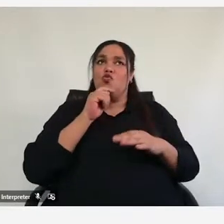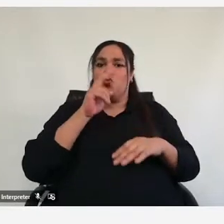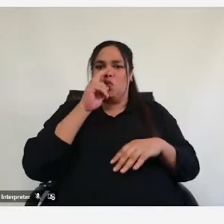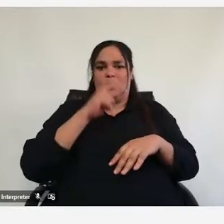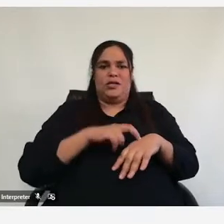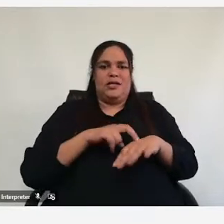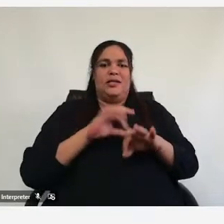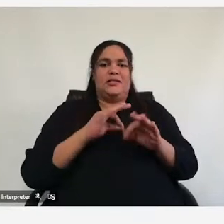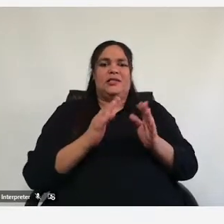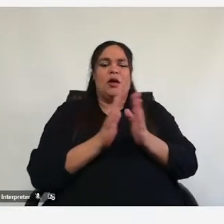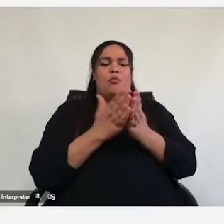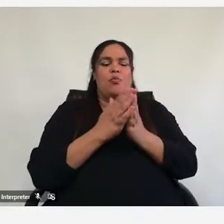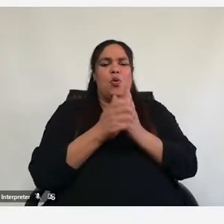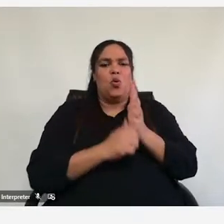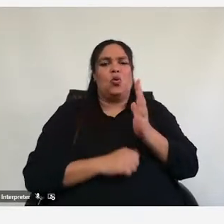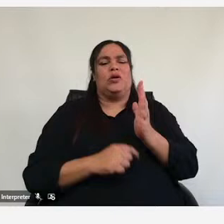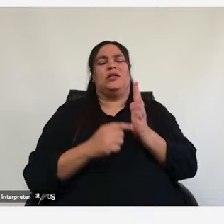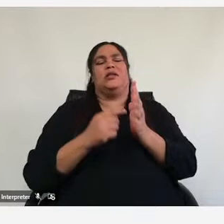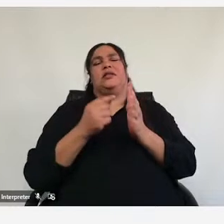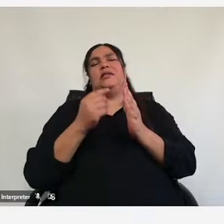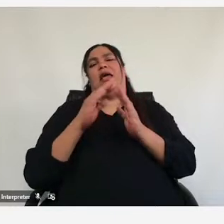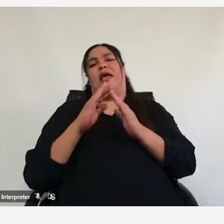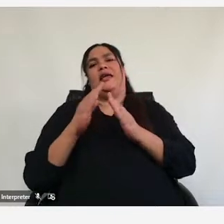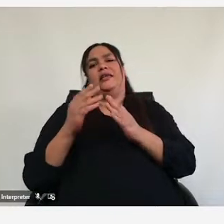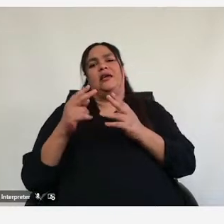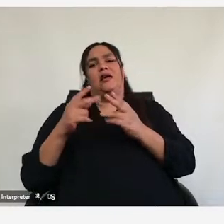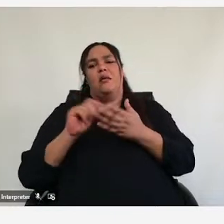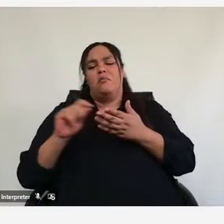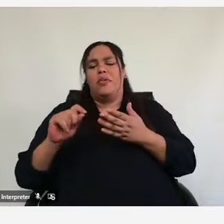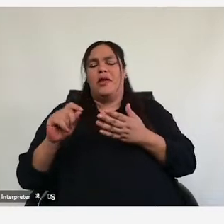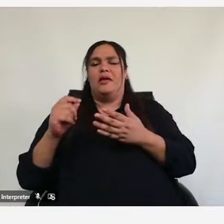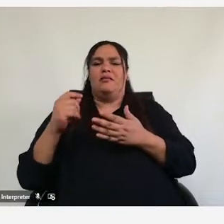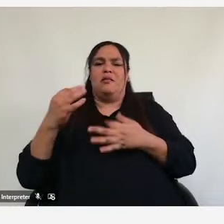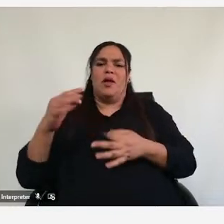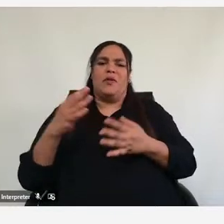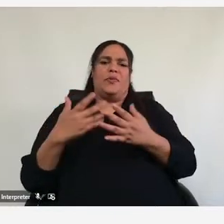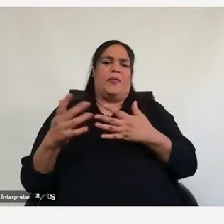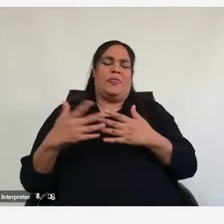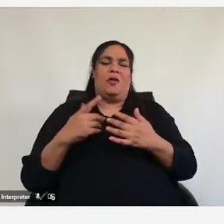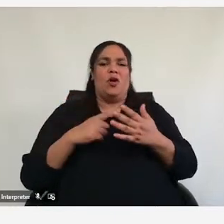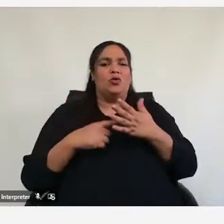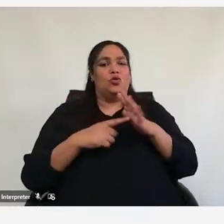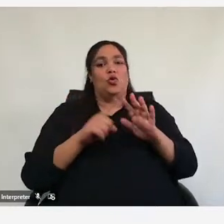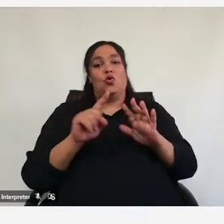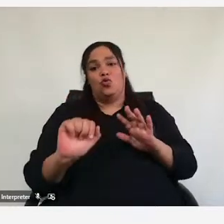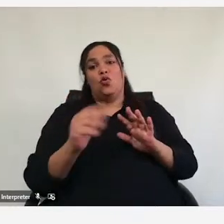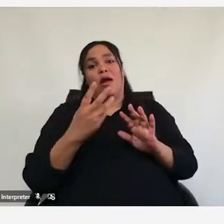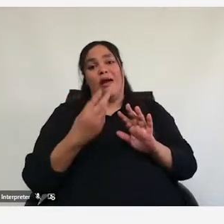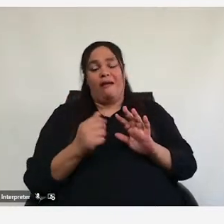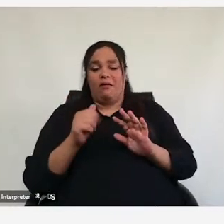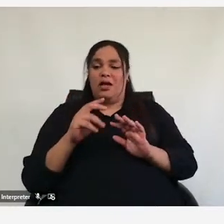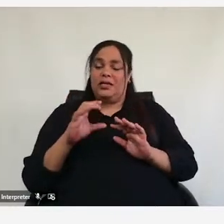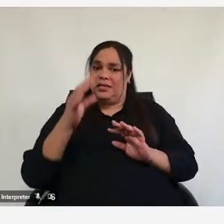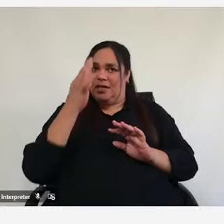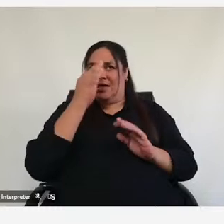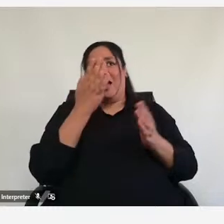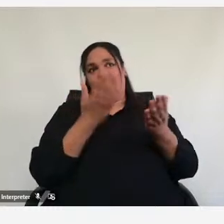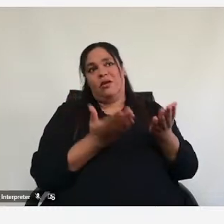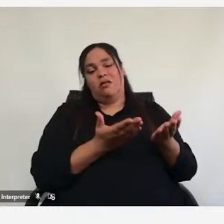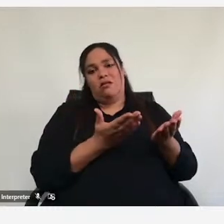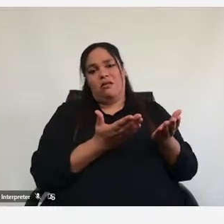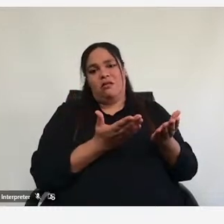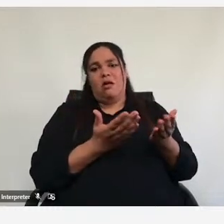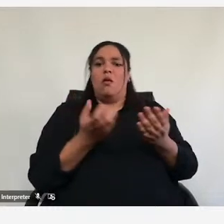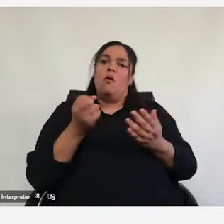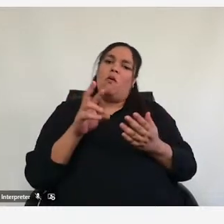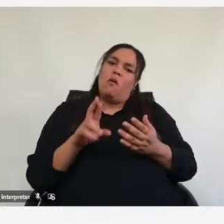really need, like textbooks and stationery, which goes to show that you can have an ANC government